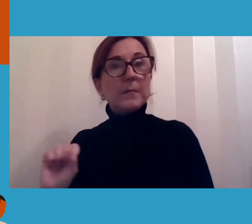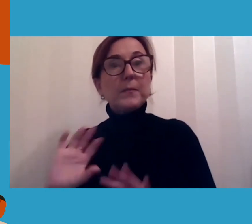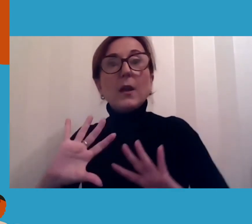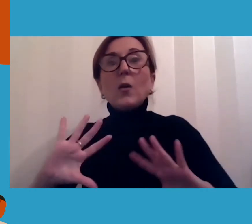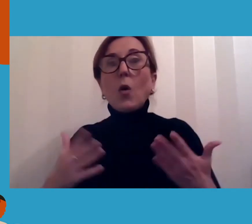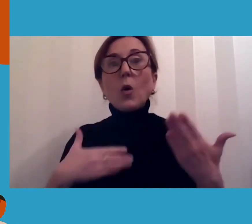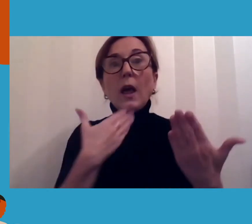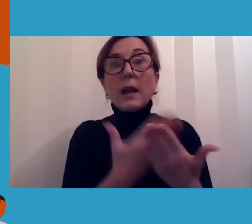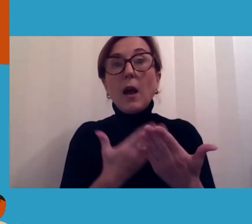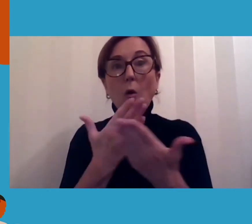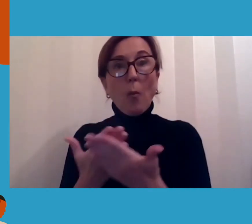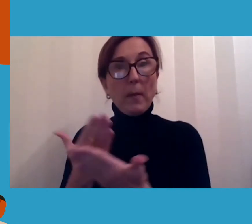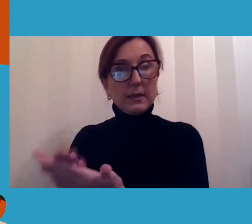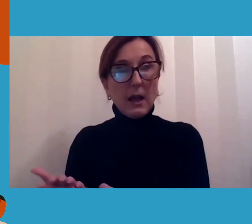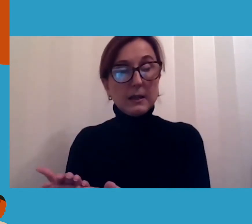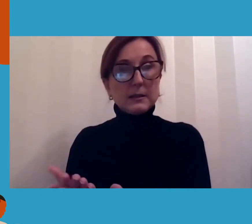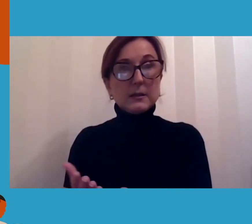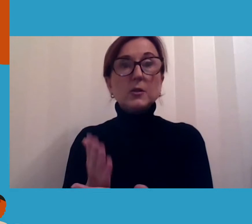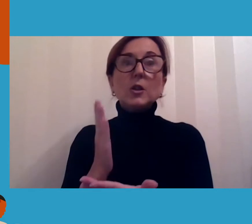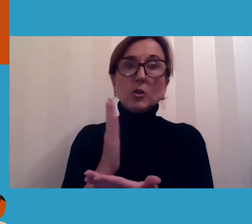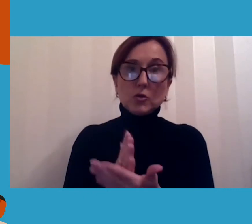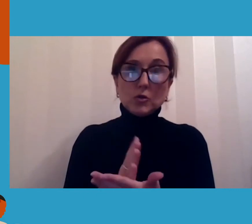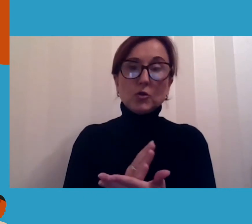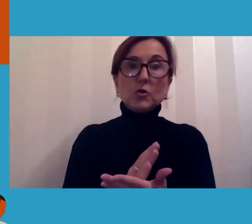language might be. There are several